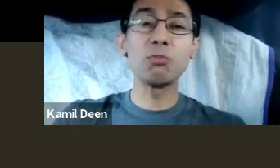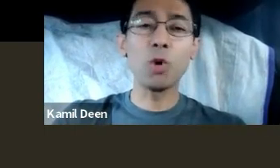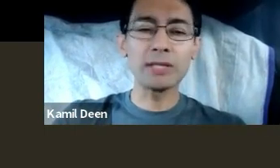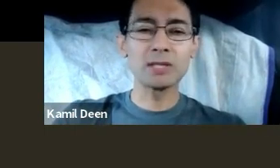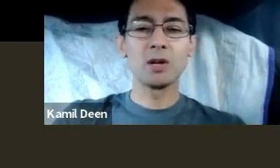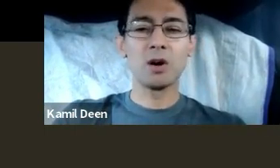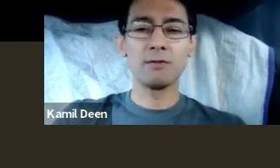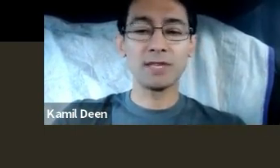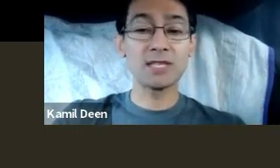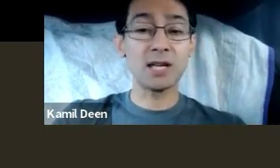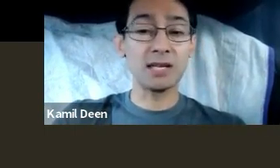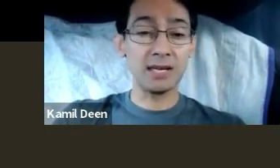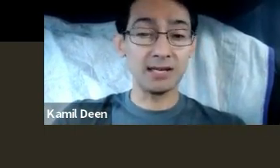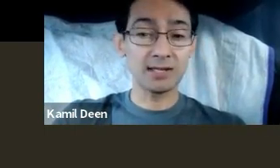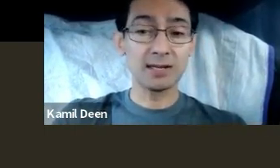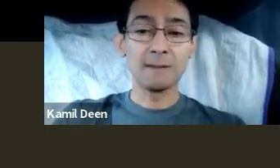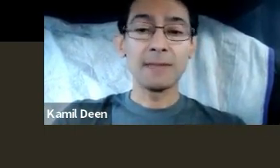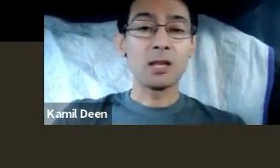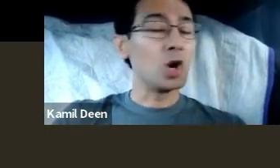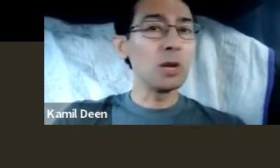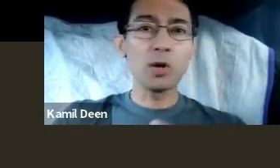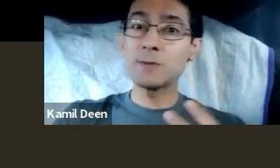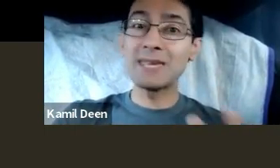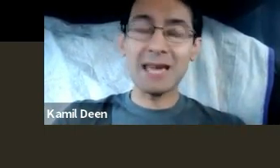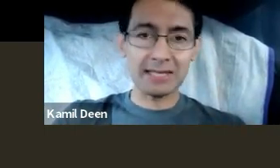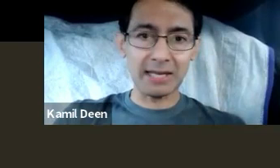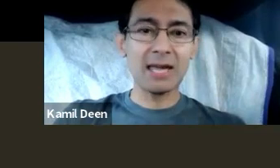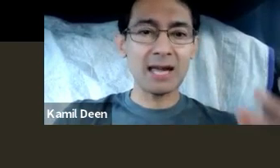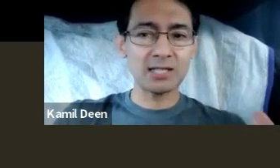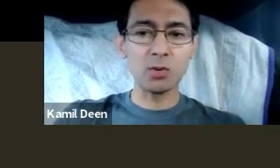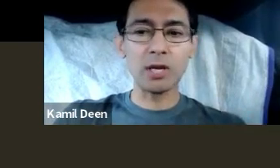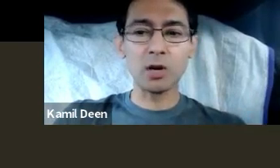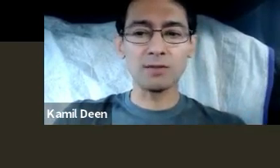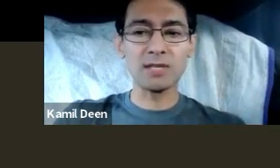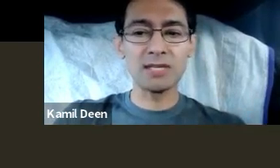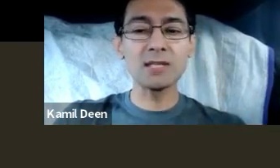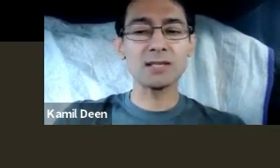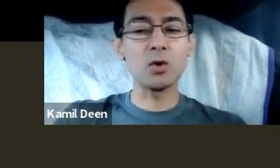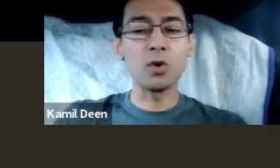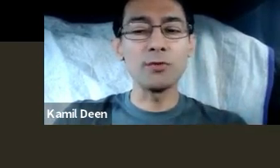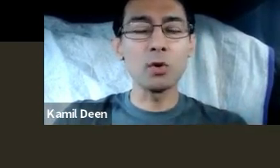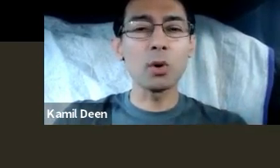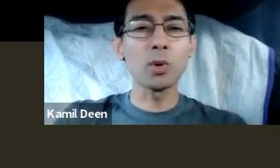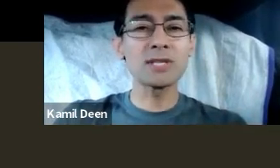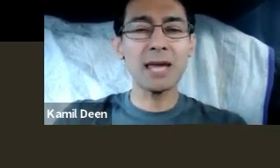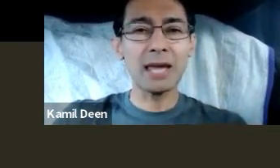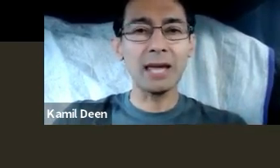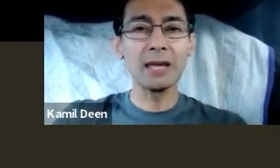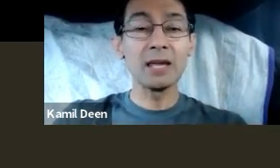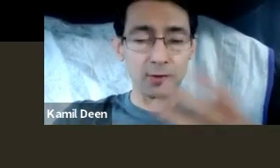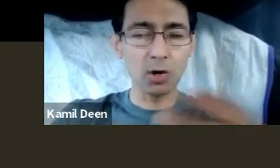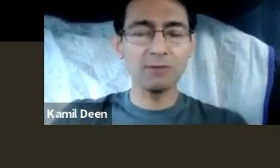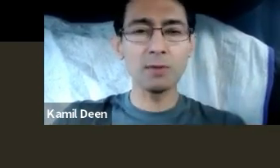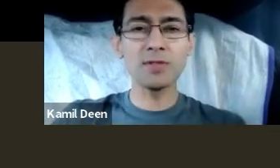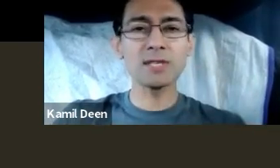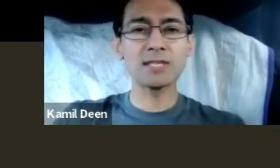the exact point of this study is. Nobody wants to be guessing as they're reading all of these details. And the reviewer will say,